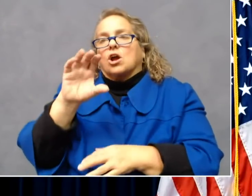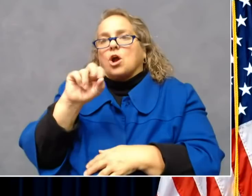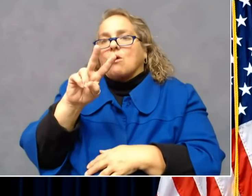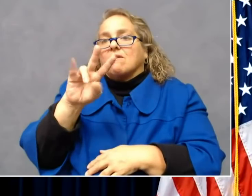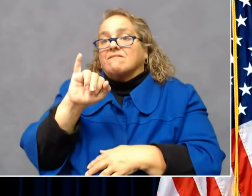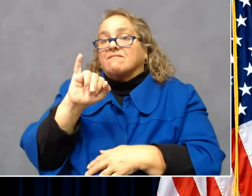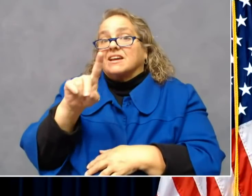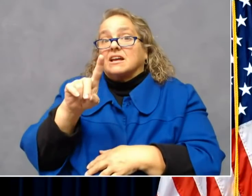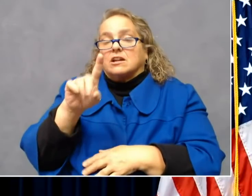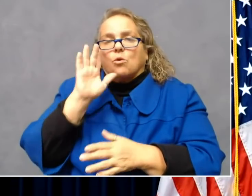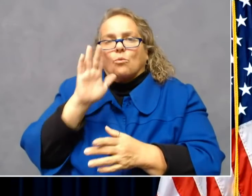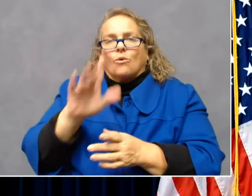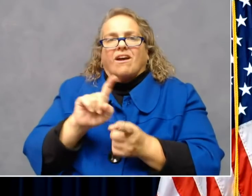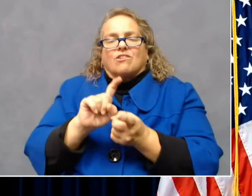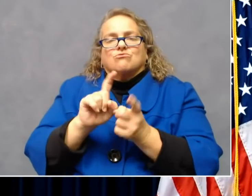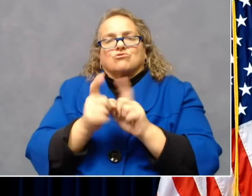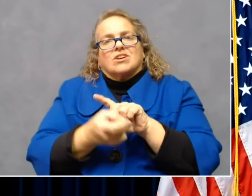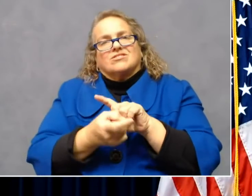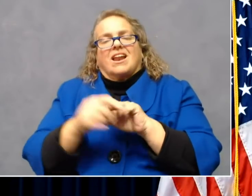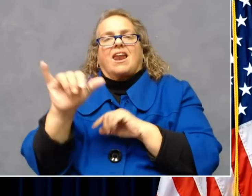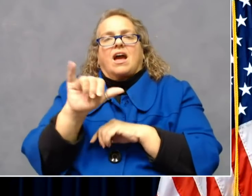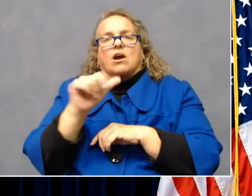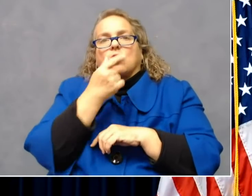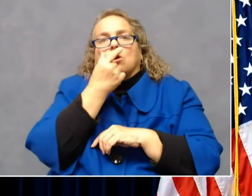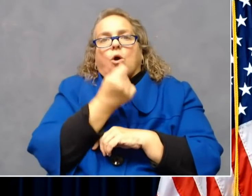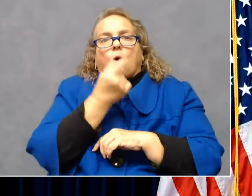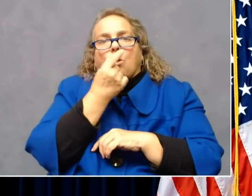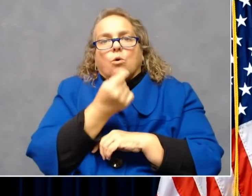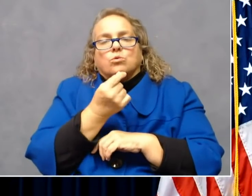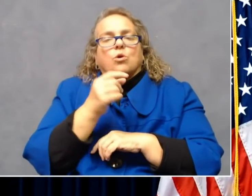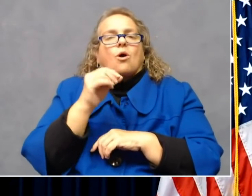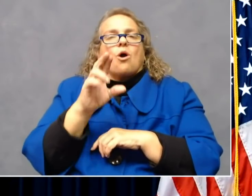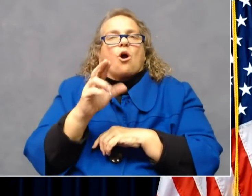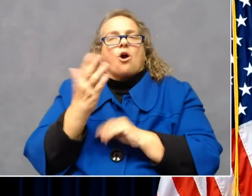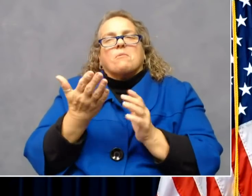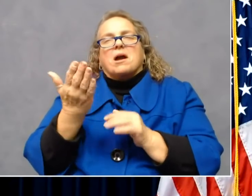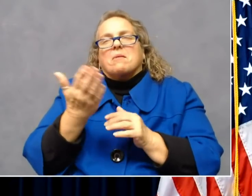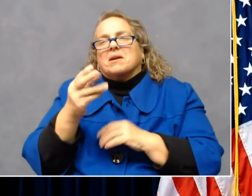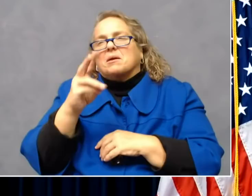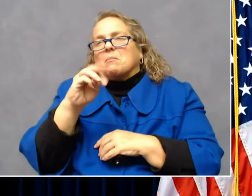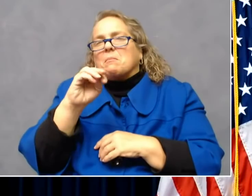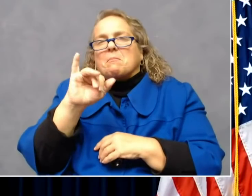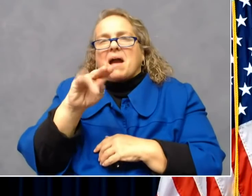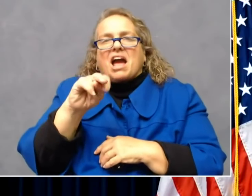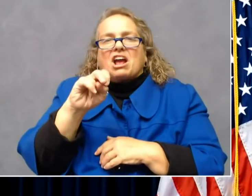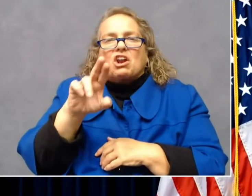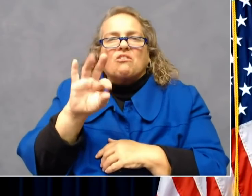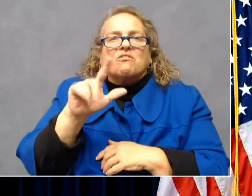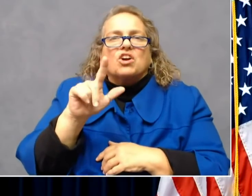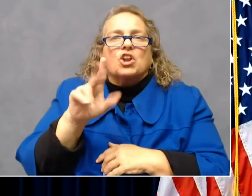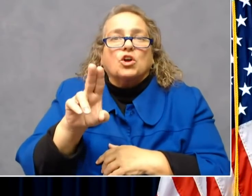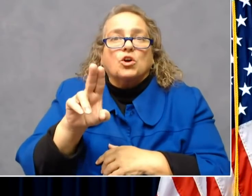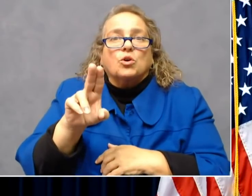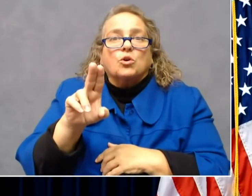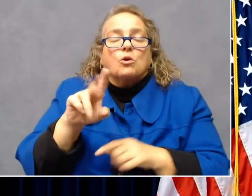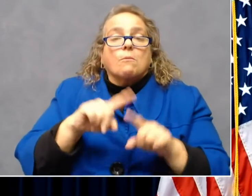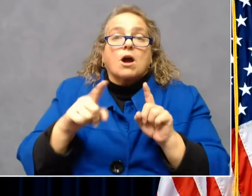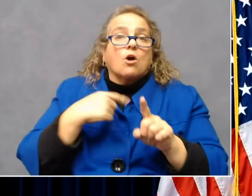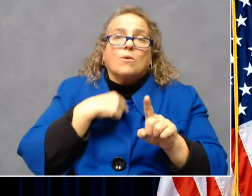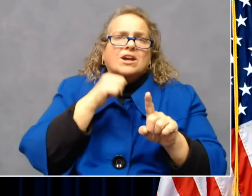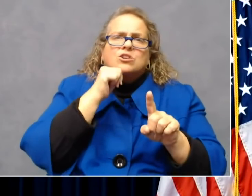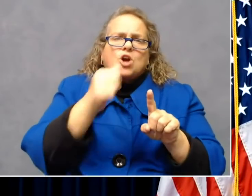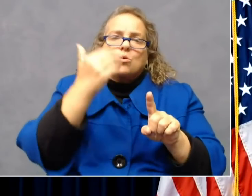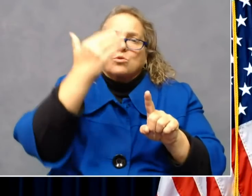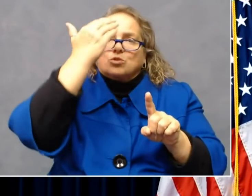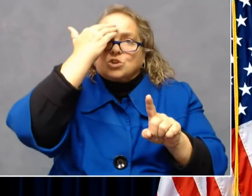minor flu. But what we don't know yet is whether when you get the vaccine, you can still potentially spread